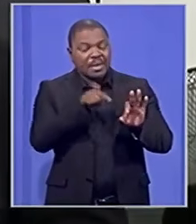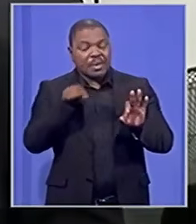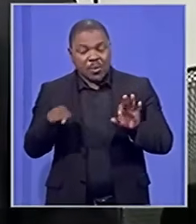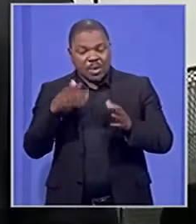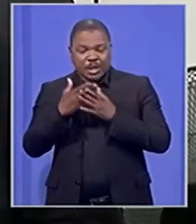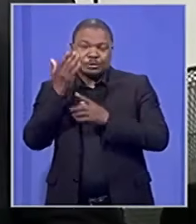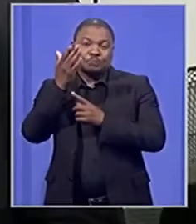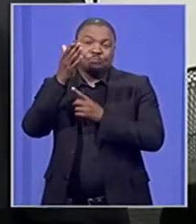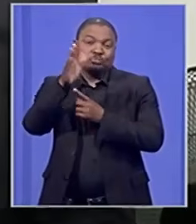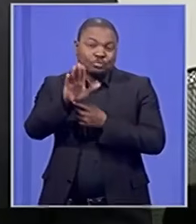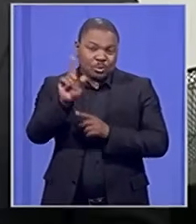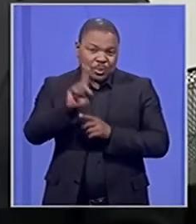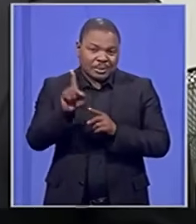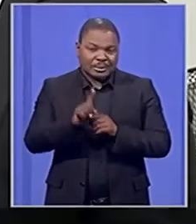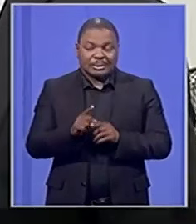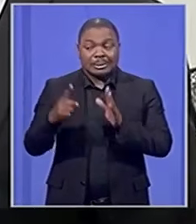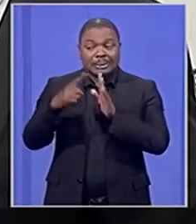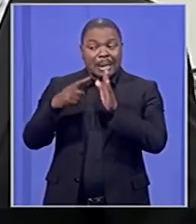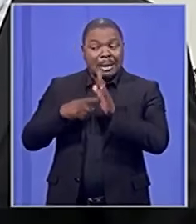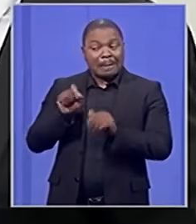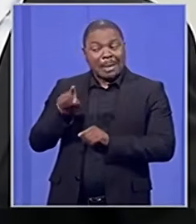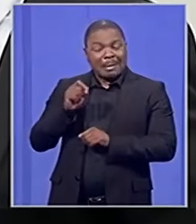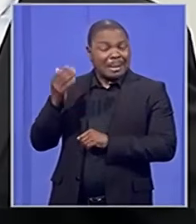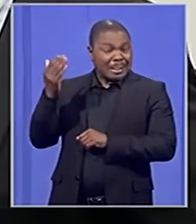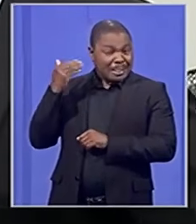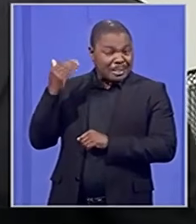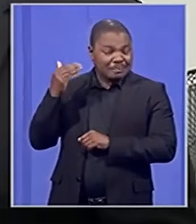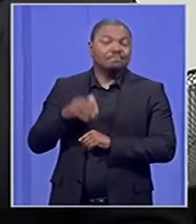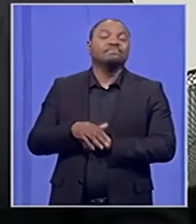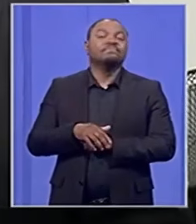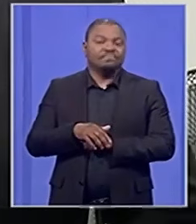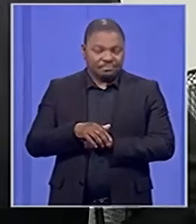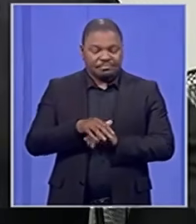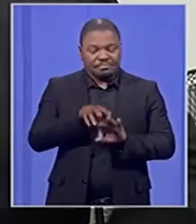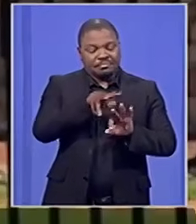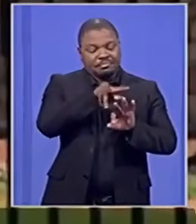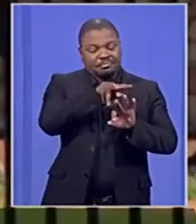that on the respective dates in count 2 and